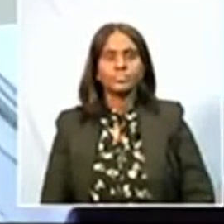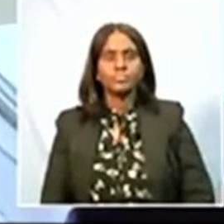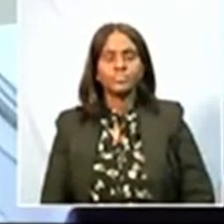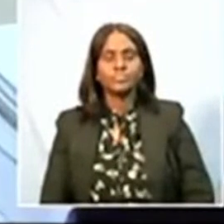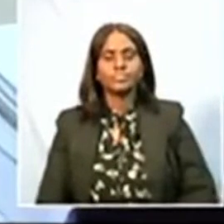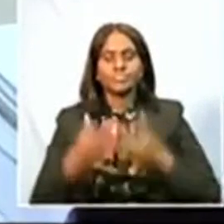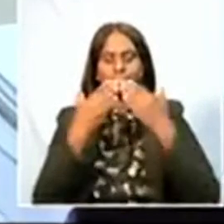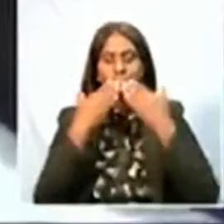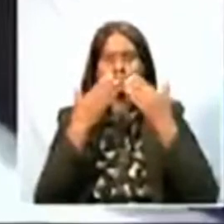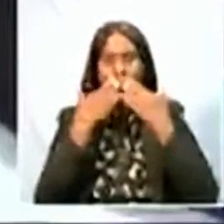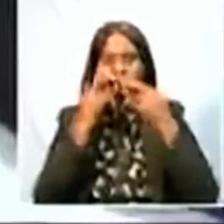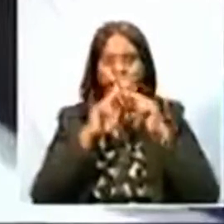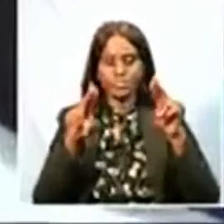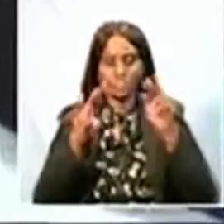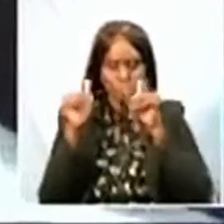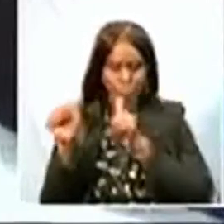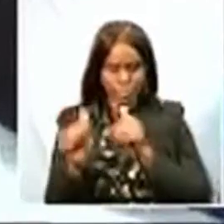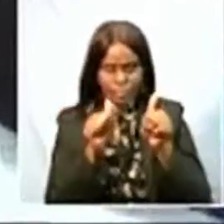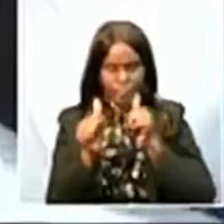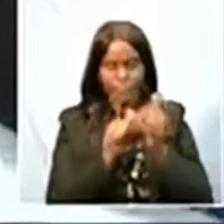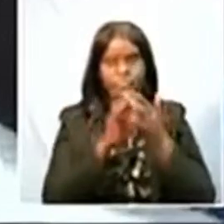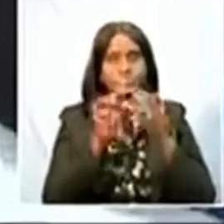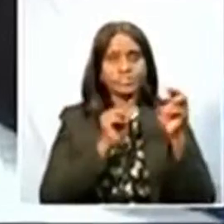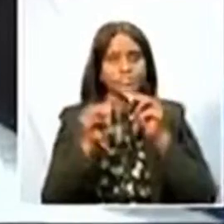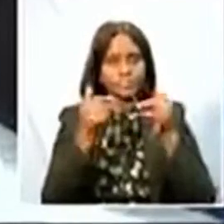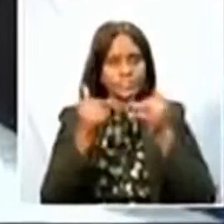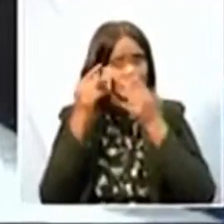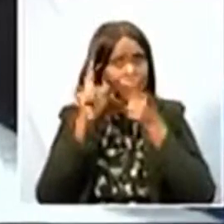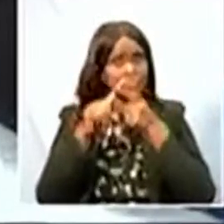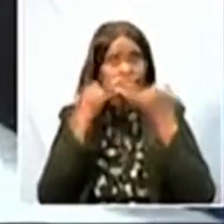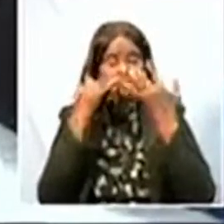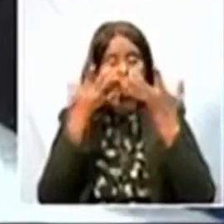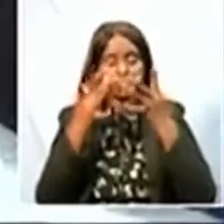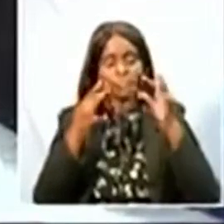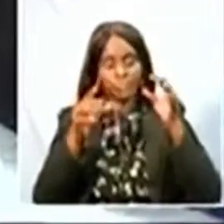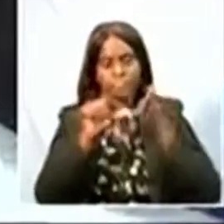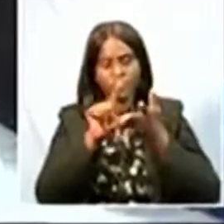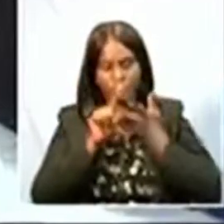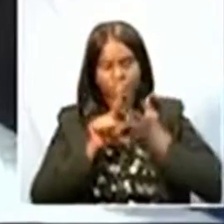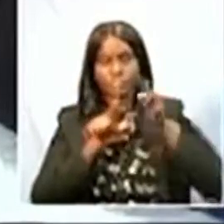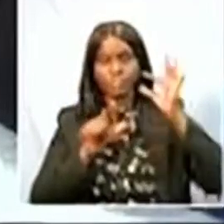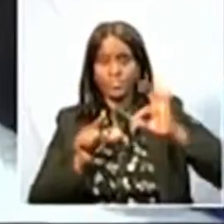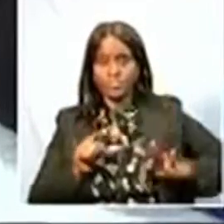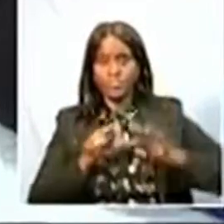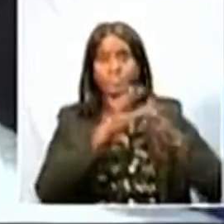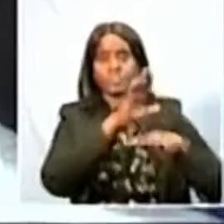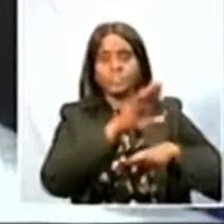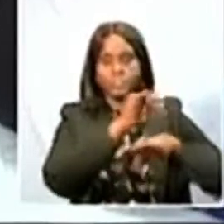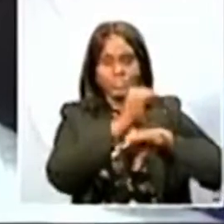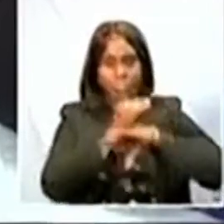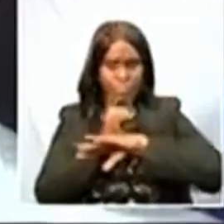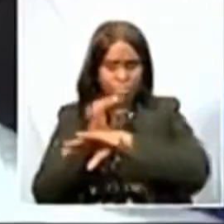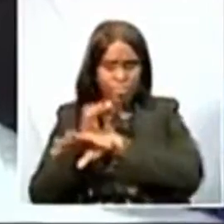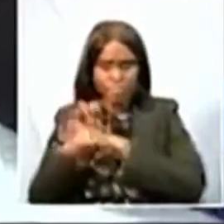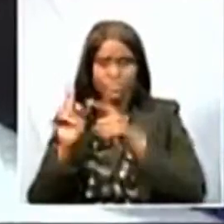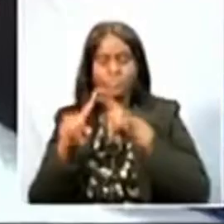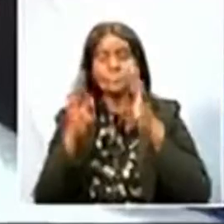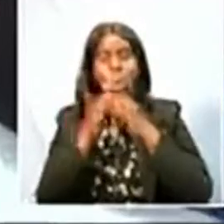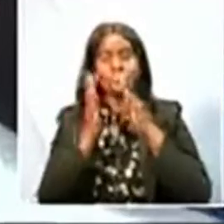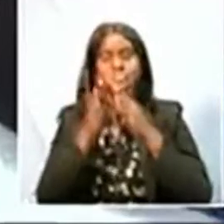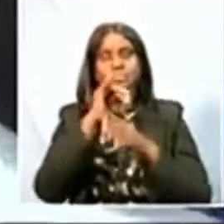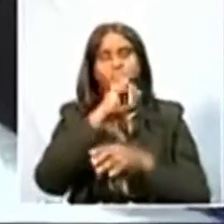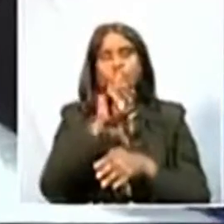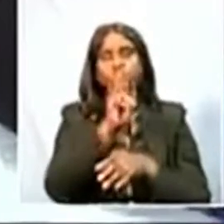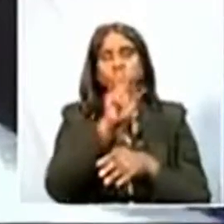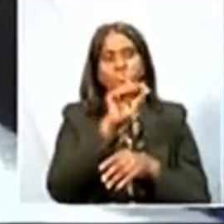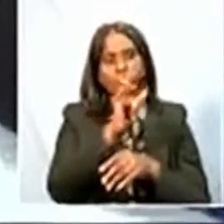Thank you, Chair. Action taken. Management wishes to state that loan beneficiaries were invited to a meeting on July